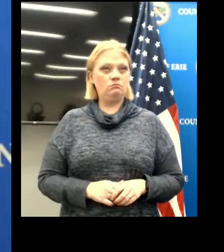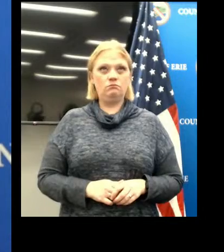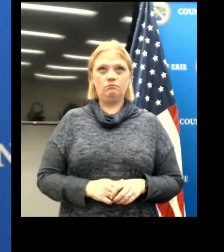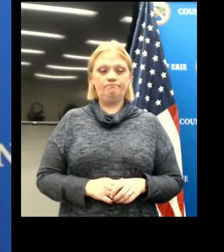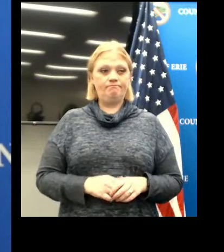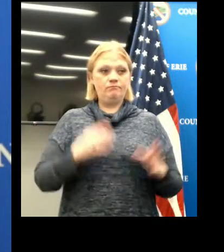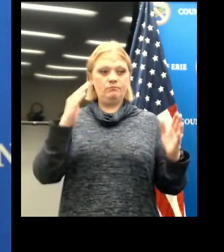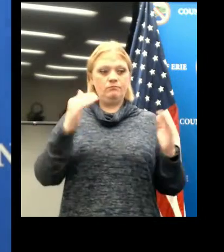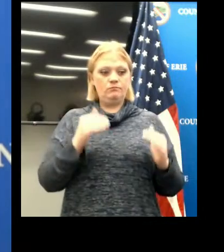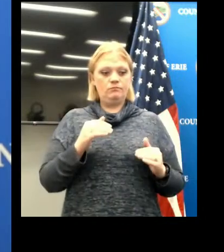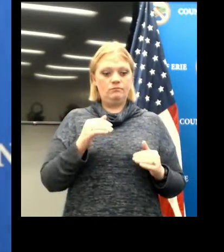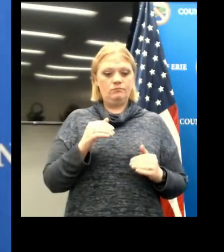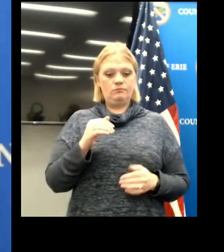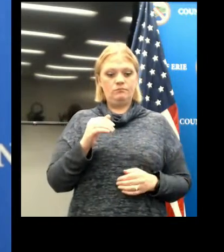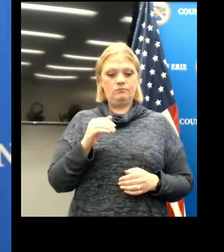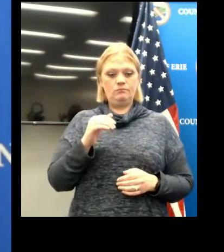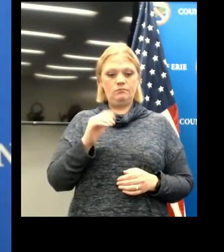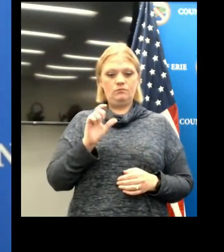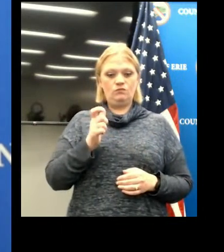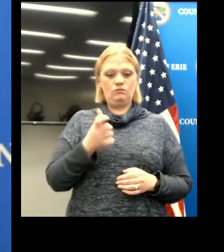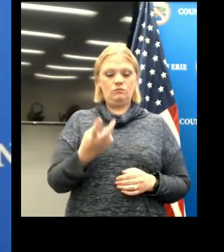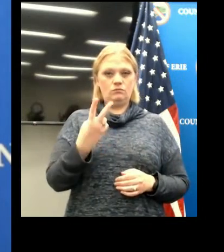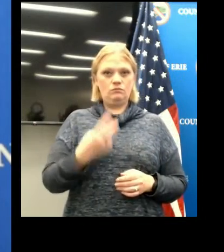Not, we'll move on to Channel 2, Kelly Dudzig.